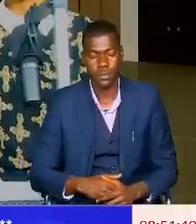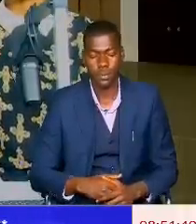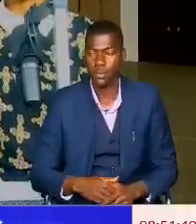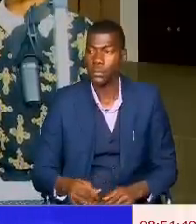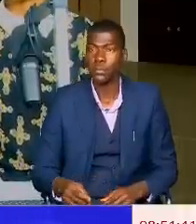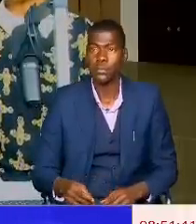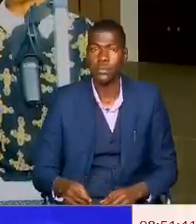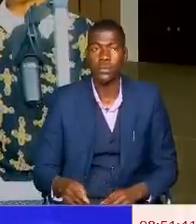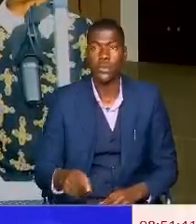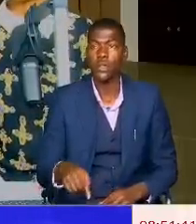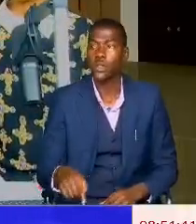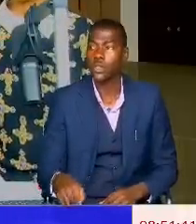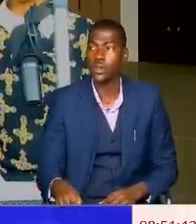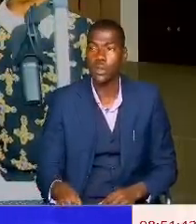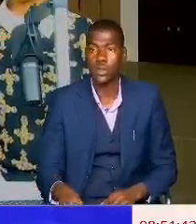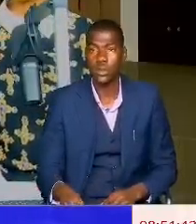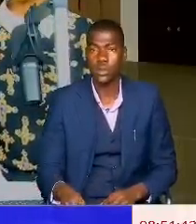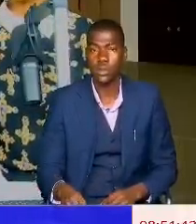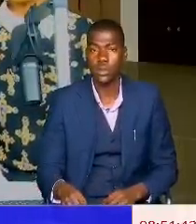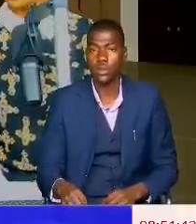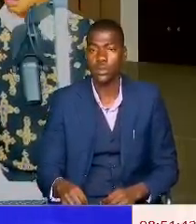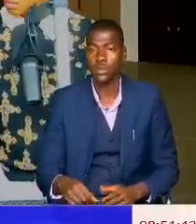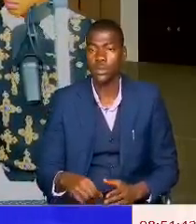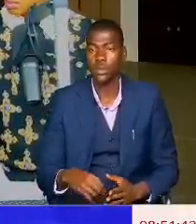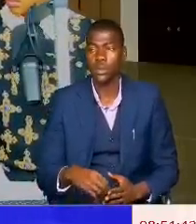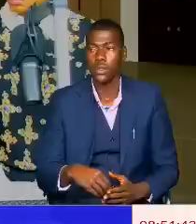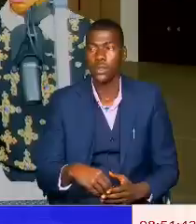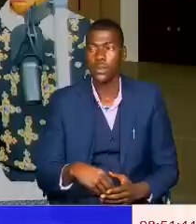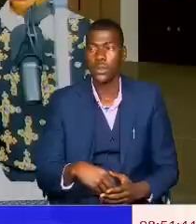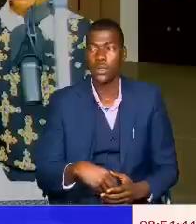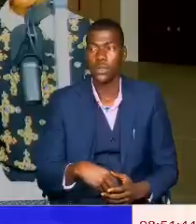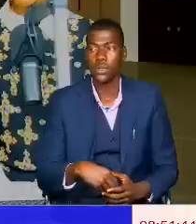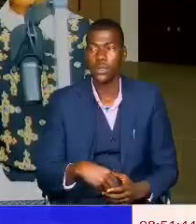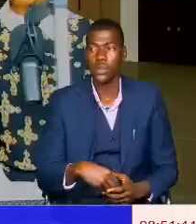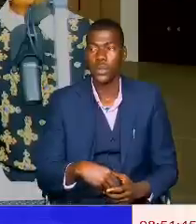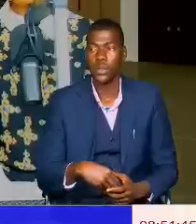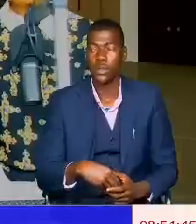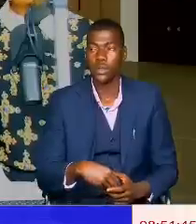That one they leak. Look for another bucket. That is.